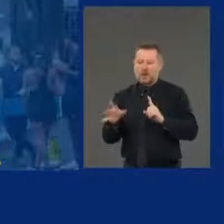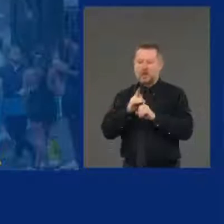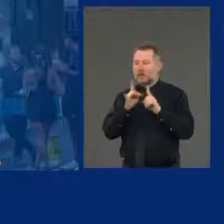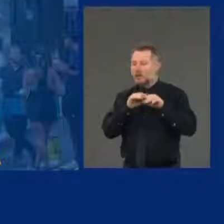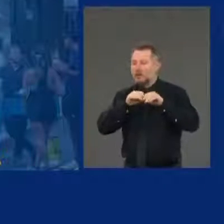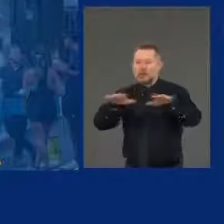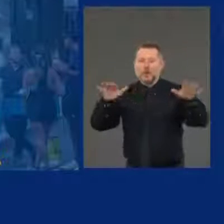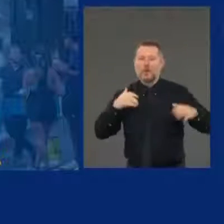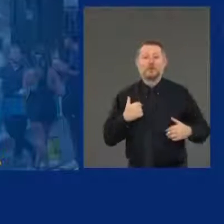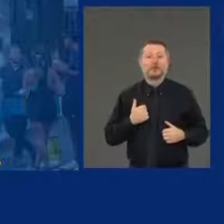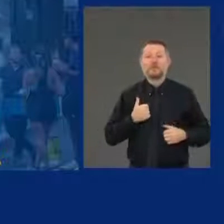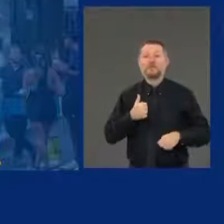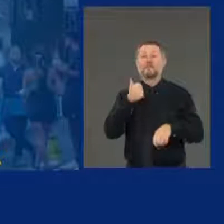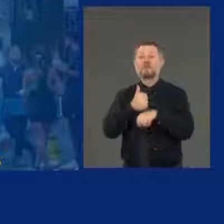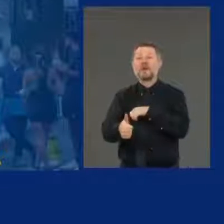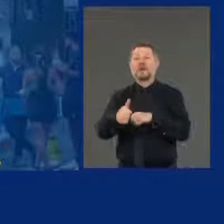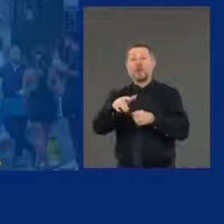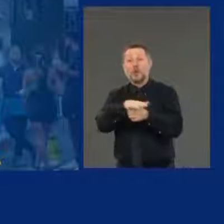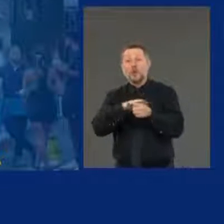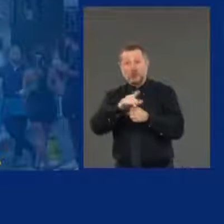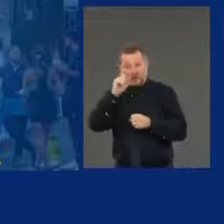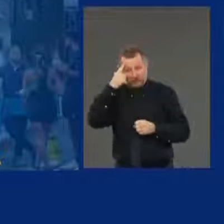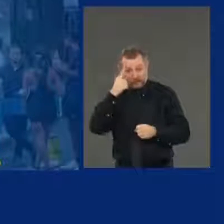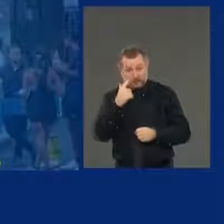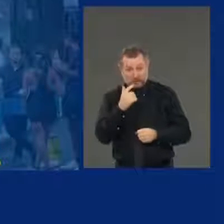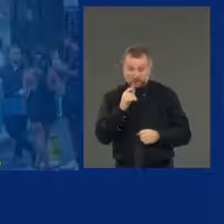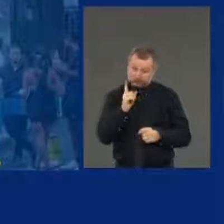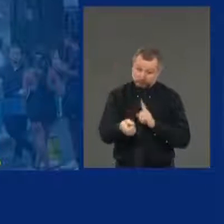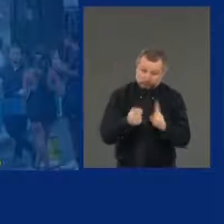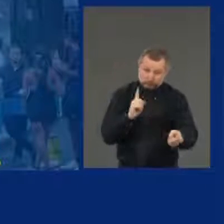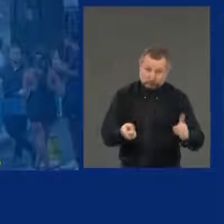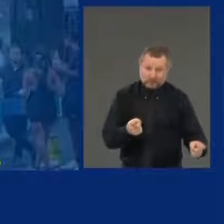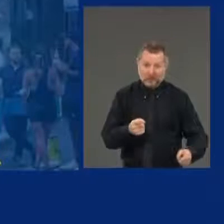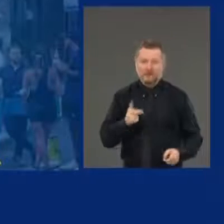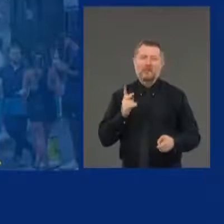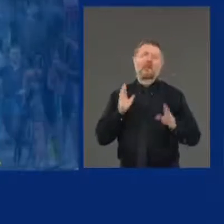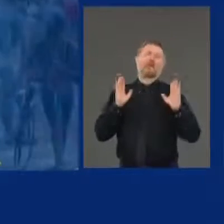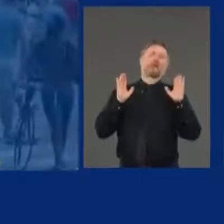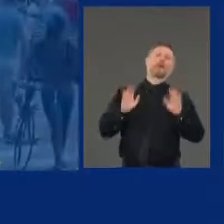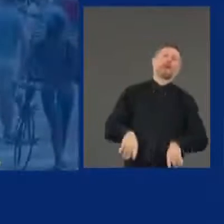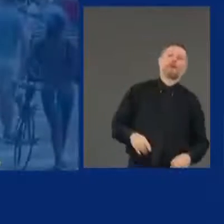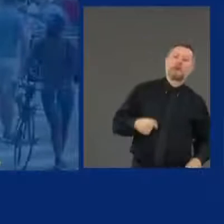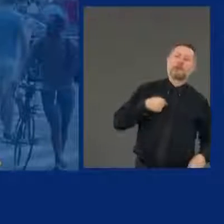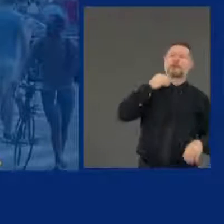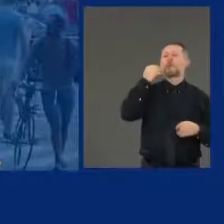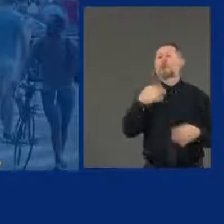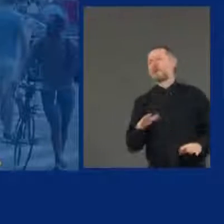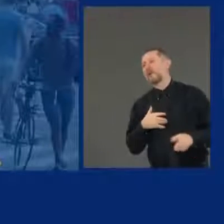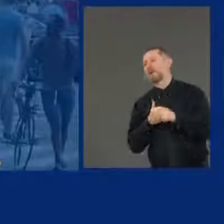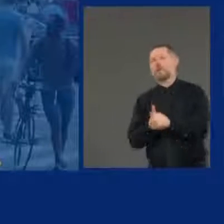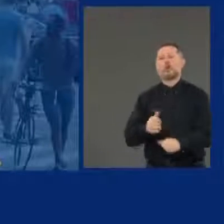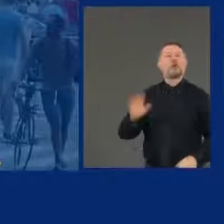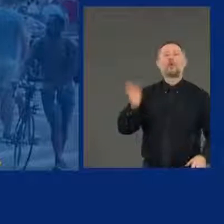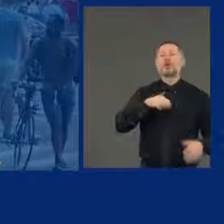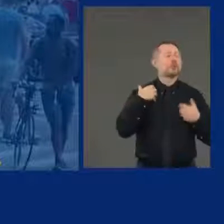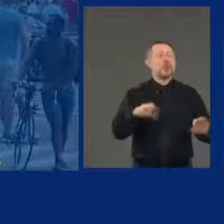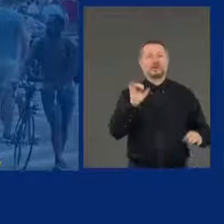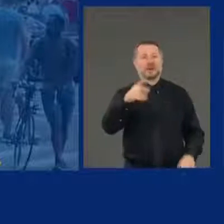its job or because some individuals exploited the situation.